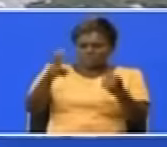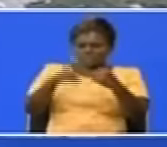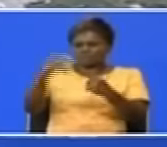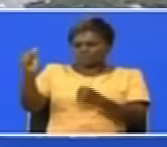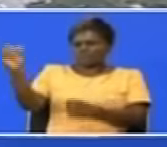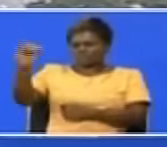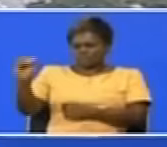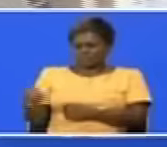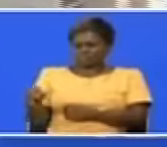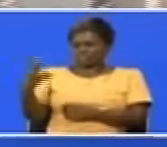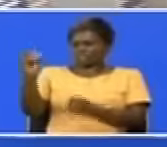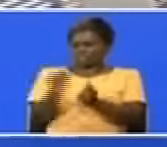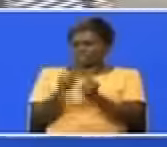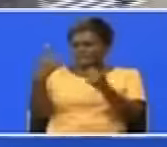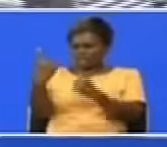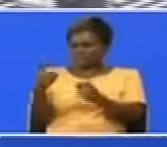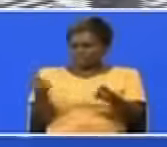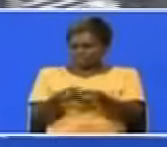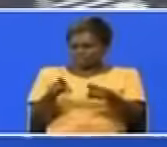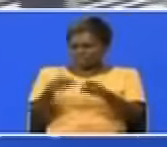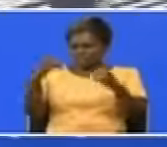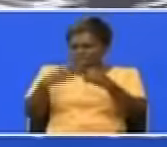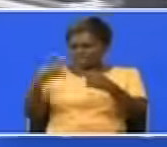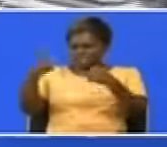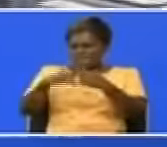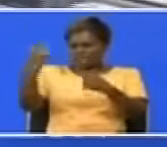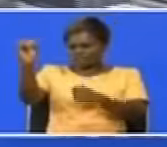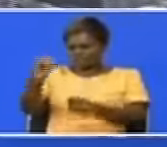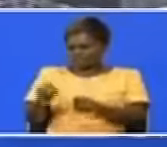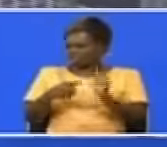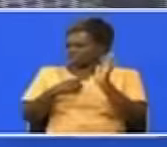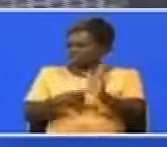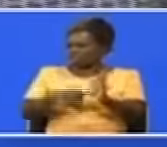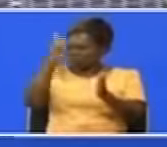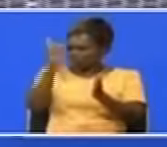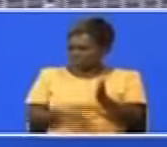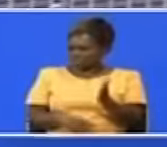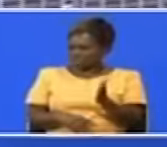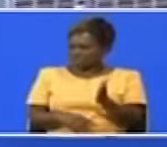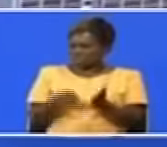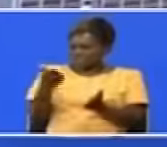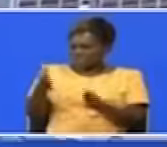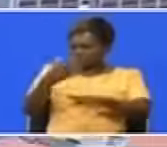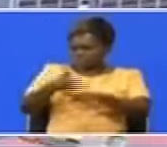since 2011 compared to occupancy at 89%, an indicator that investors prefer